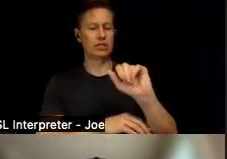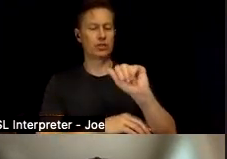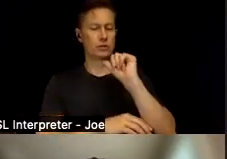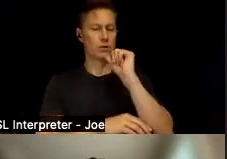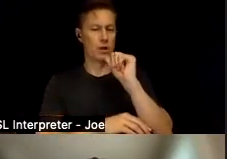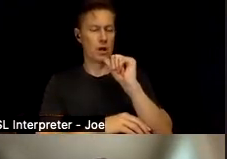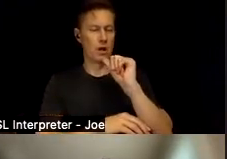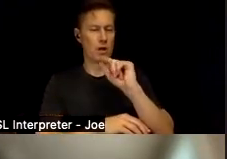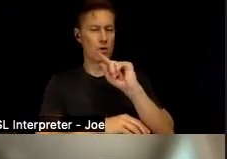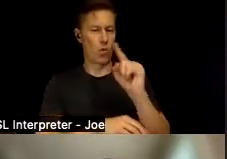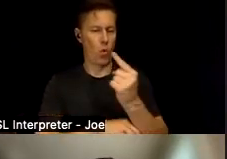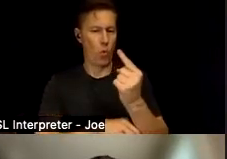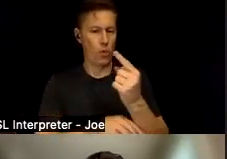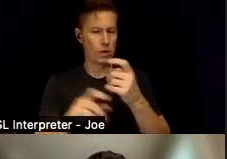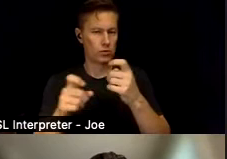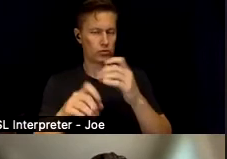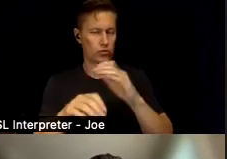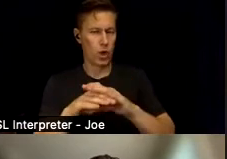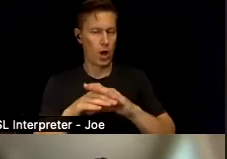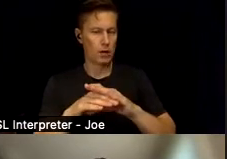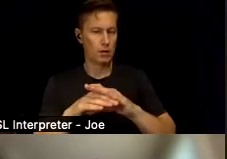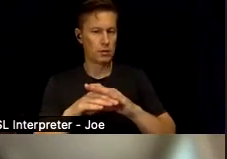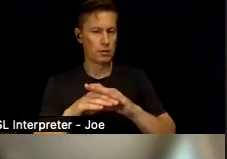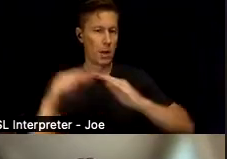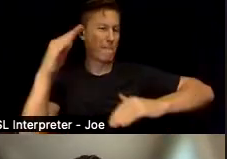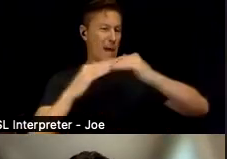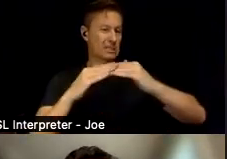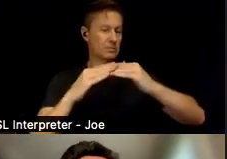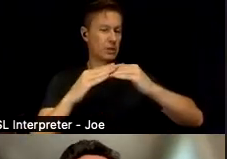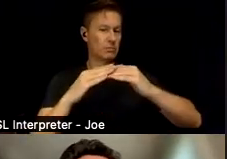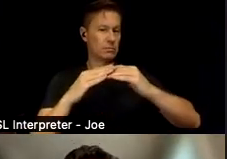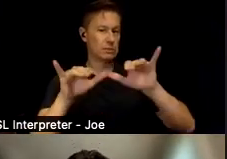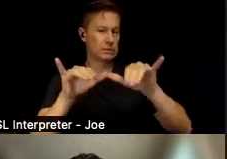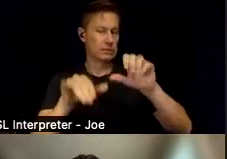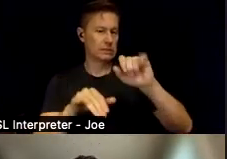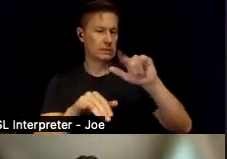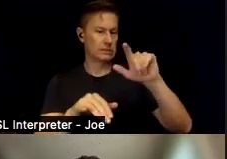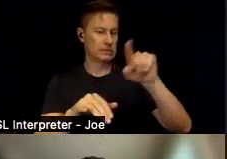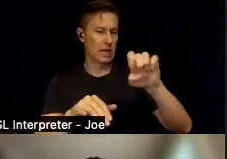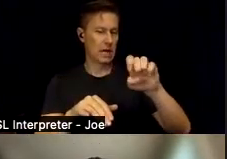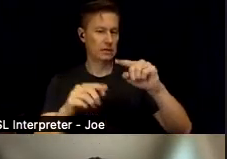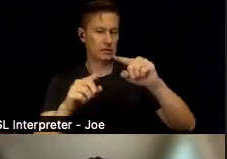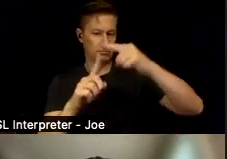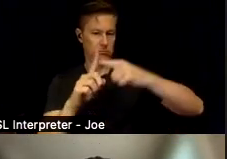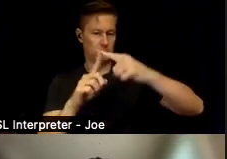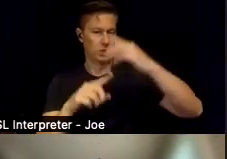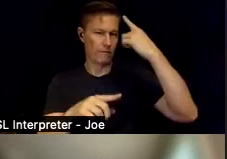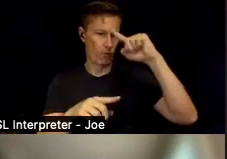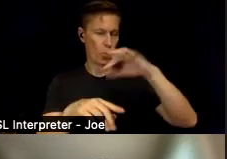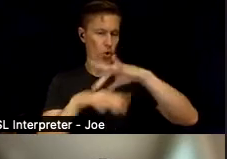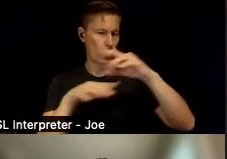maximum earthquake size was something that had been debated, and the Landers earthquake provided irrefutable